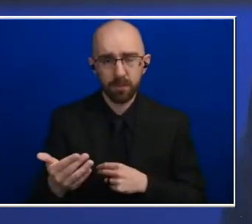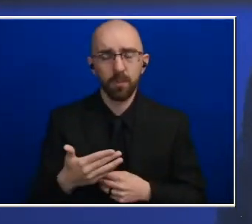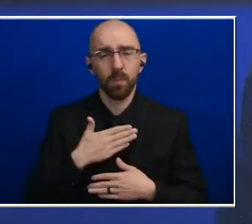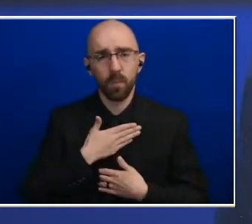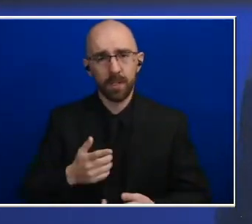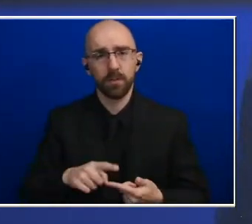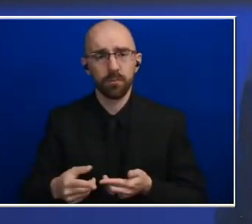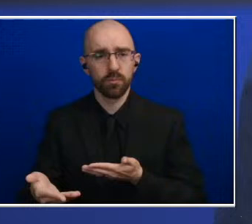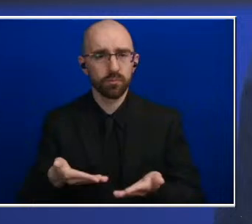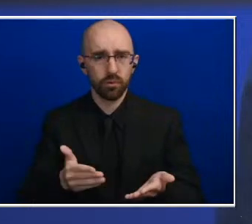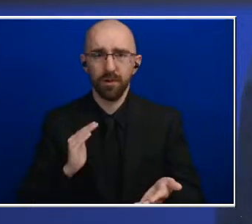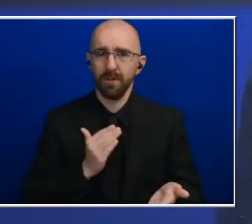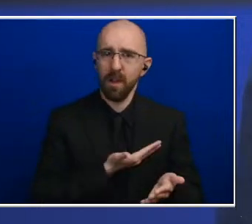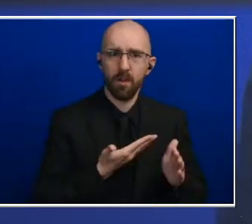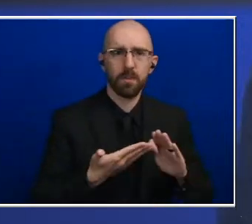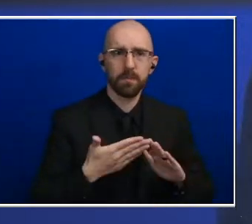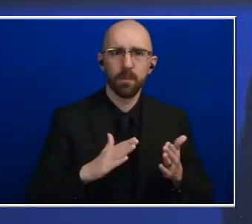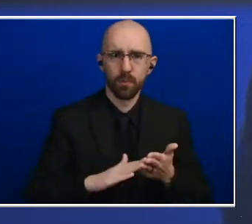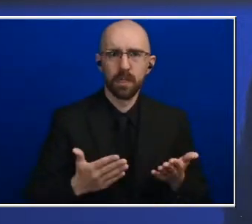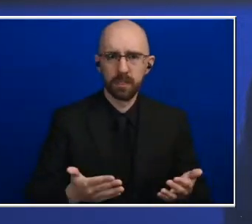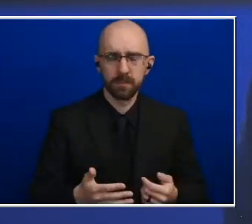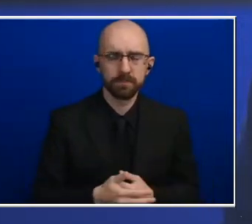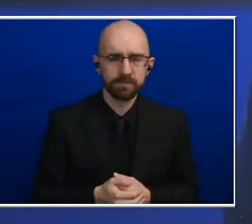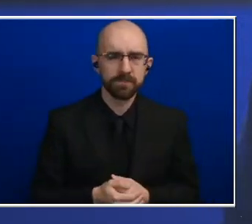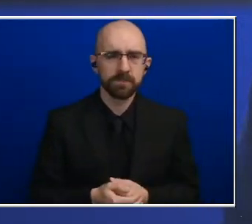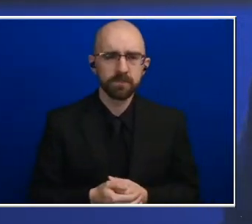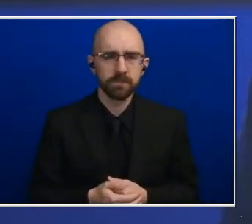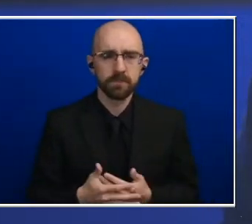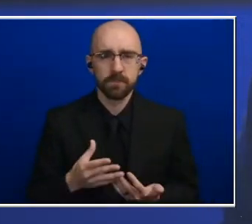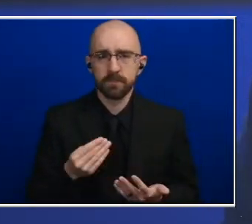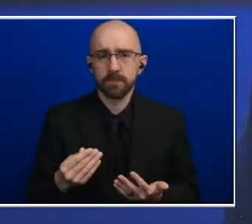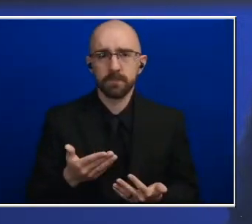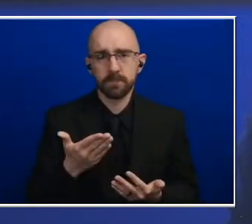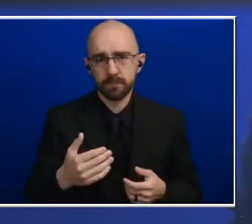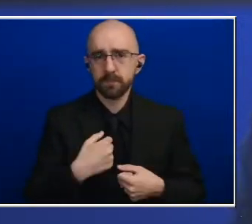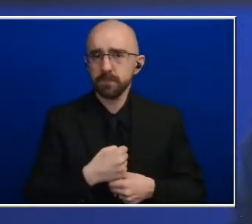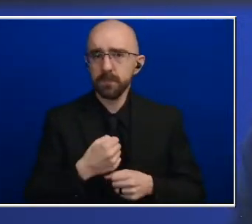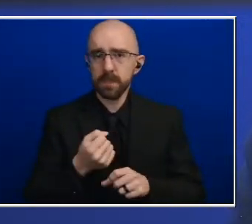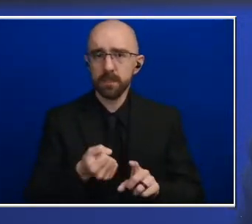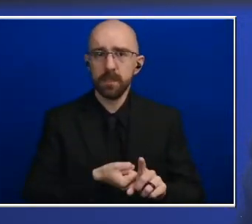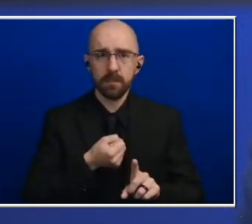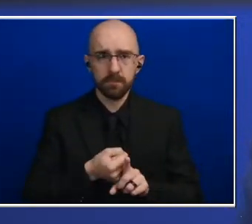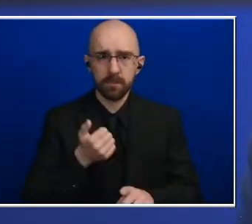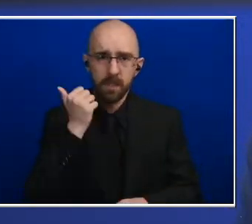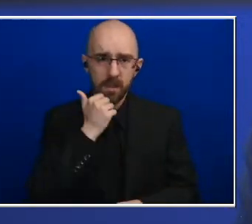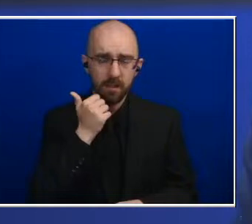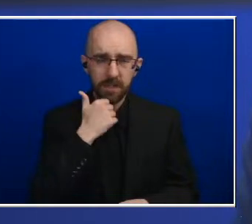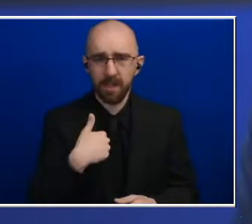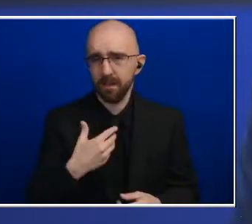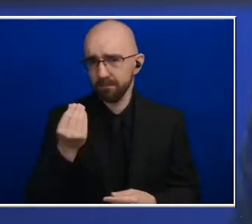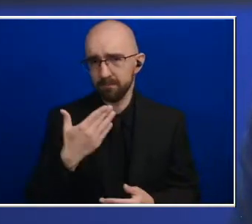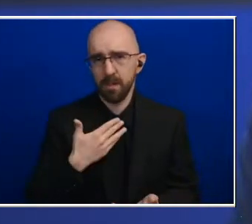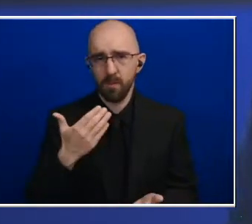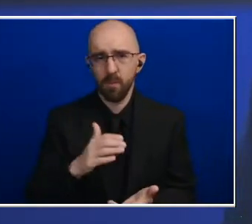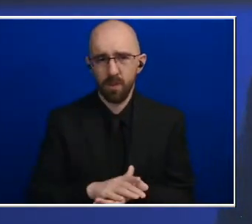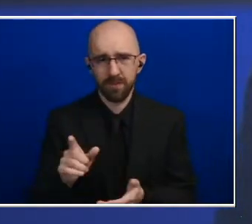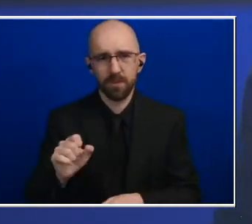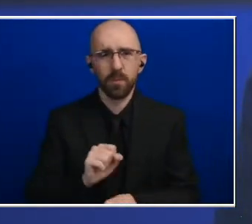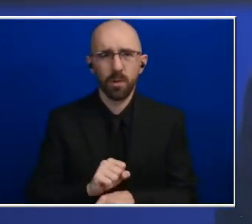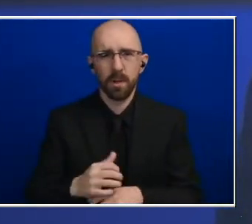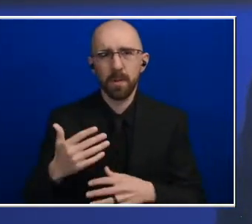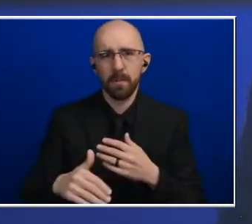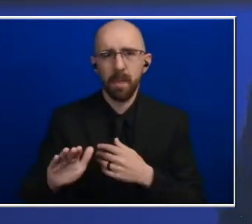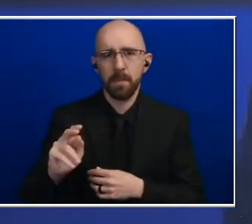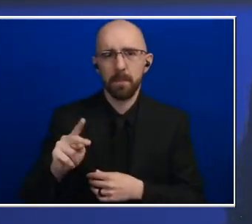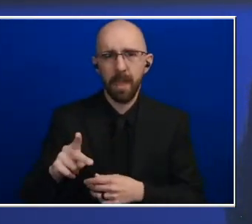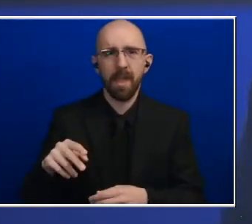community, and you make an impact every day. I tell my wife works in the blood bank at St. Luke's. I go,